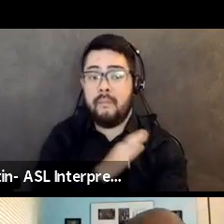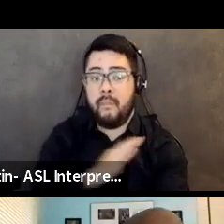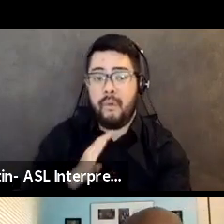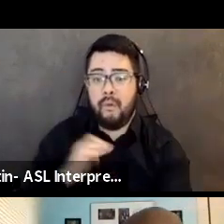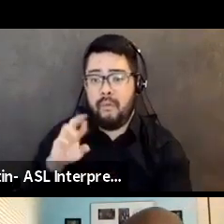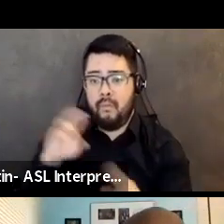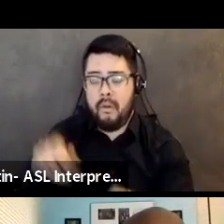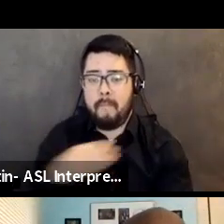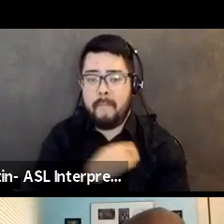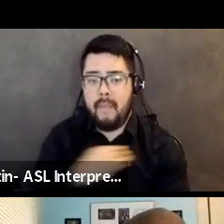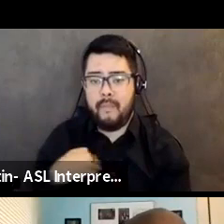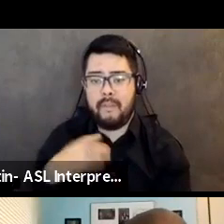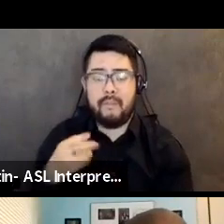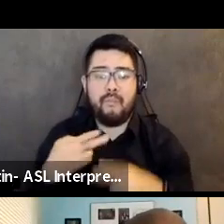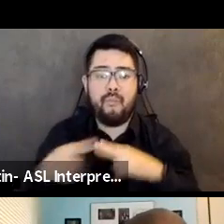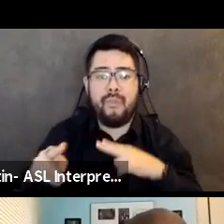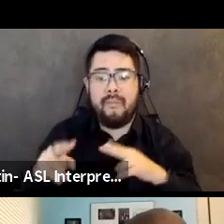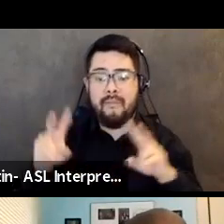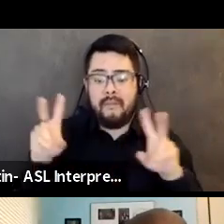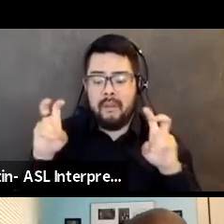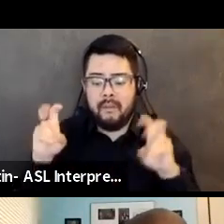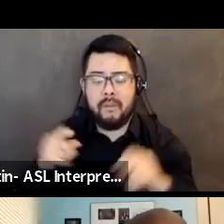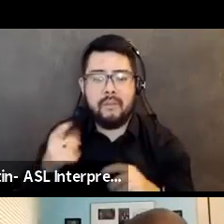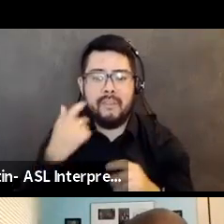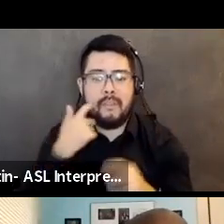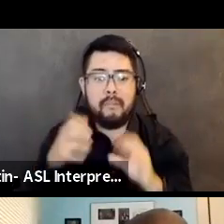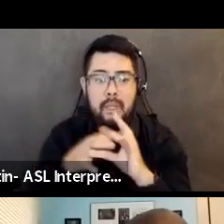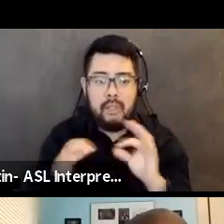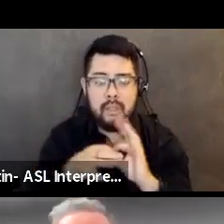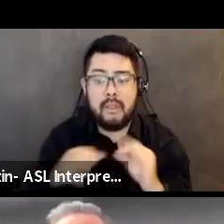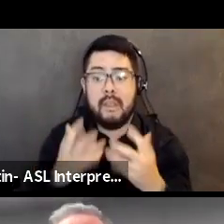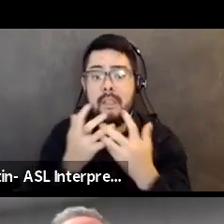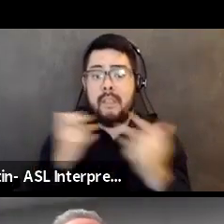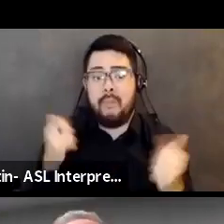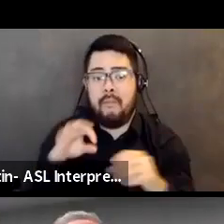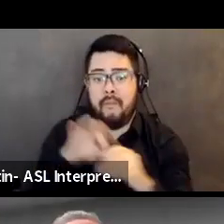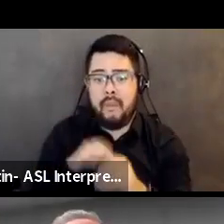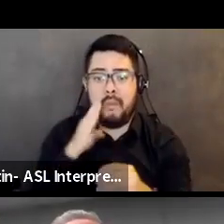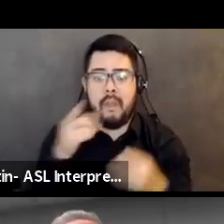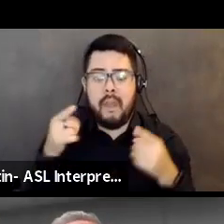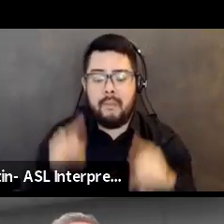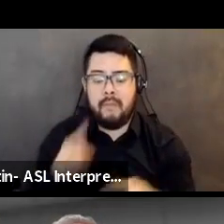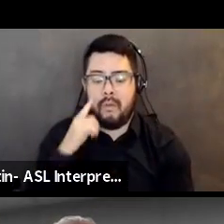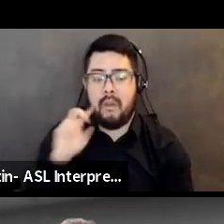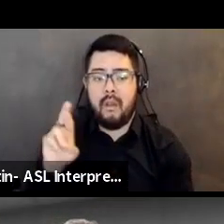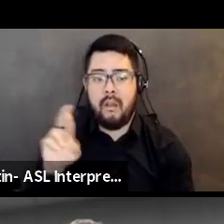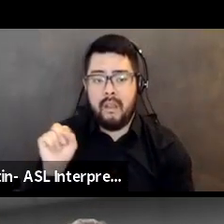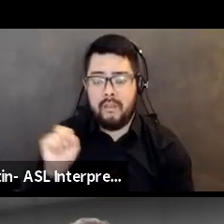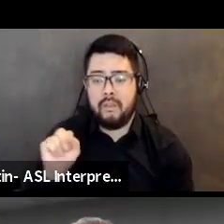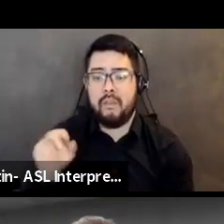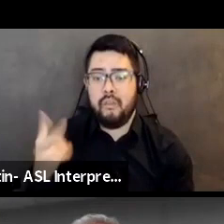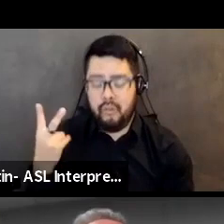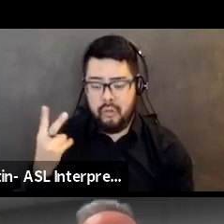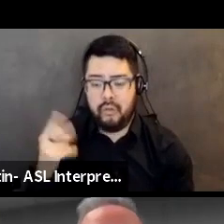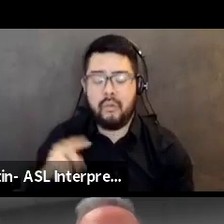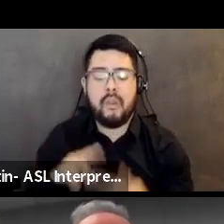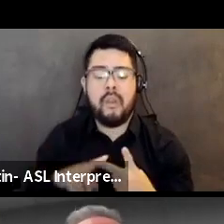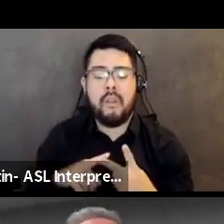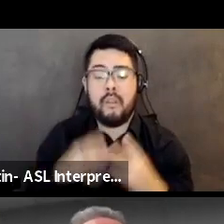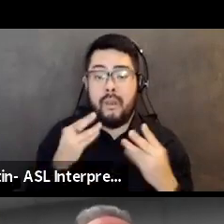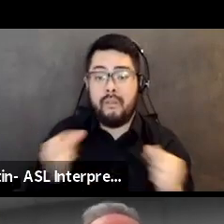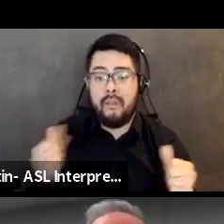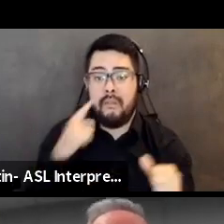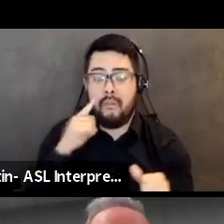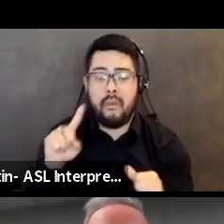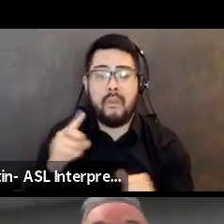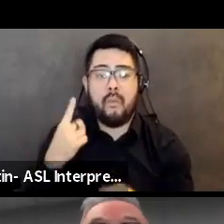brief titles for the record as you noted separate votes will be taken on rs2 the resolution adopting a final one-year